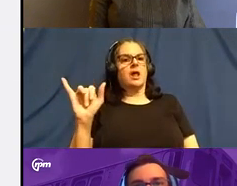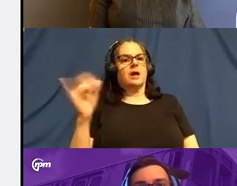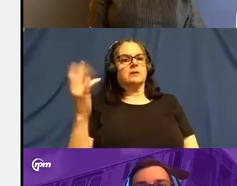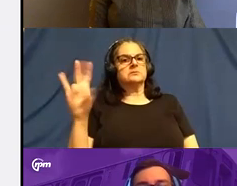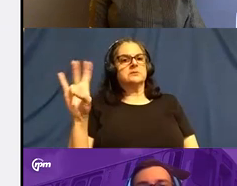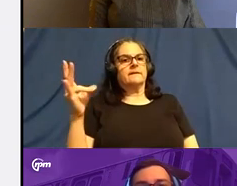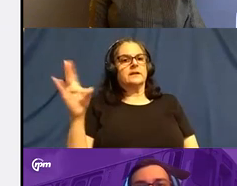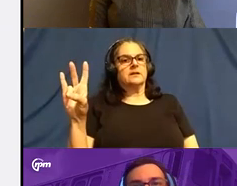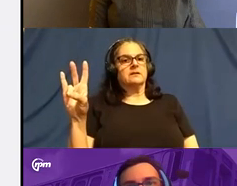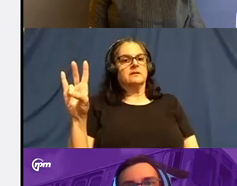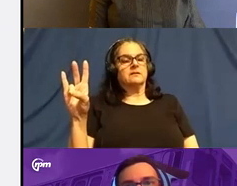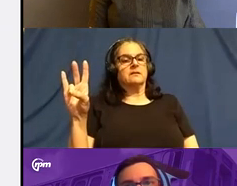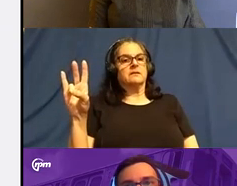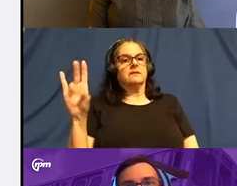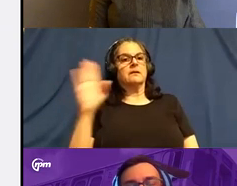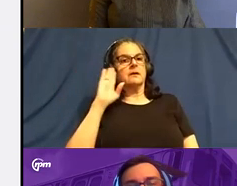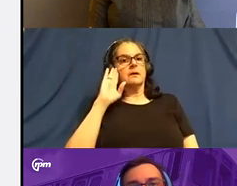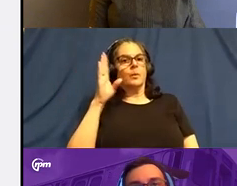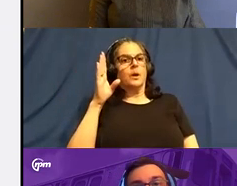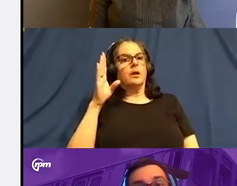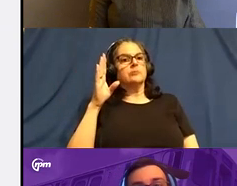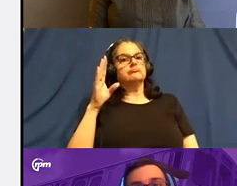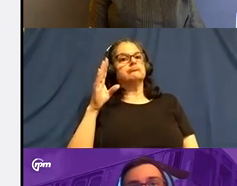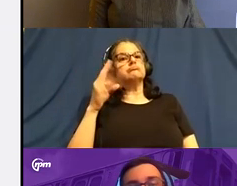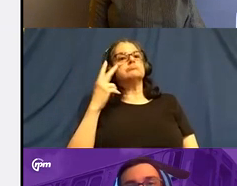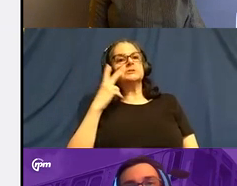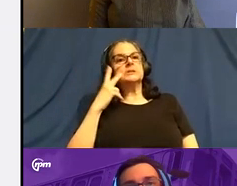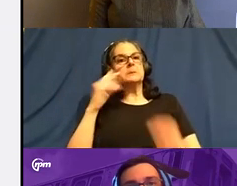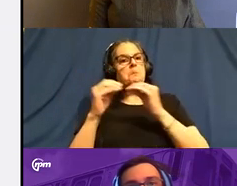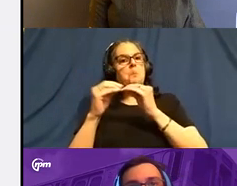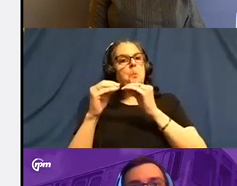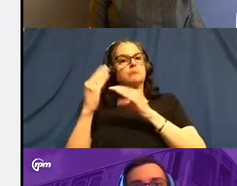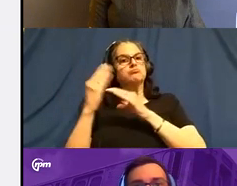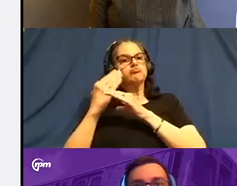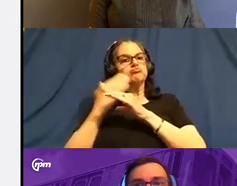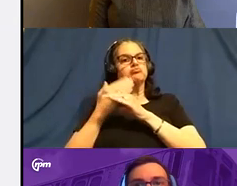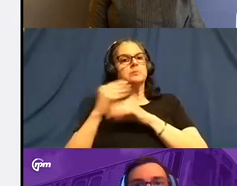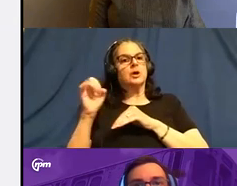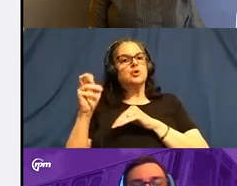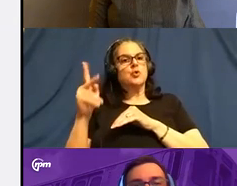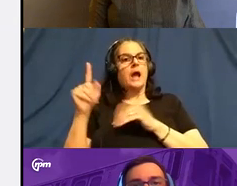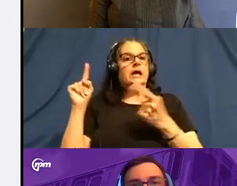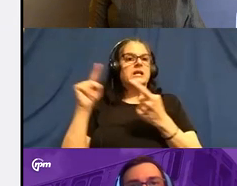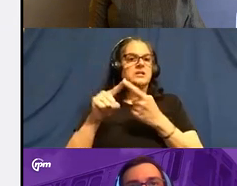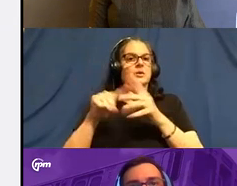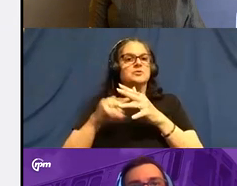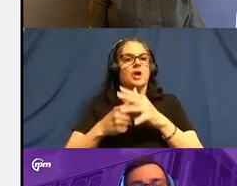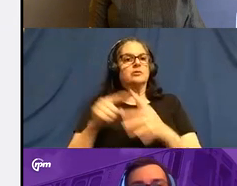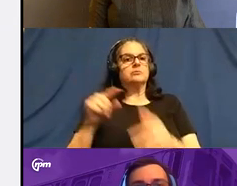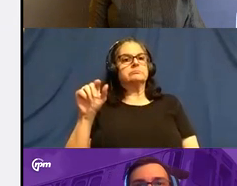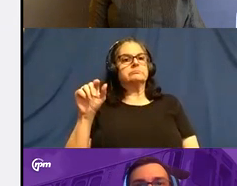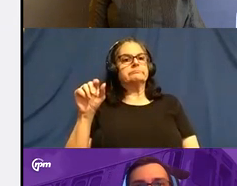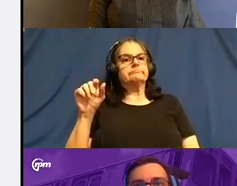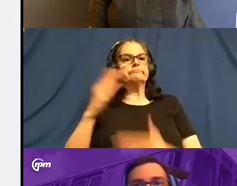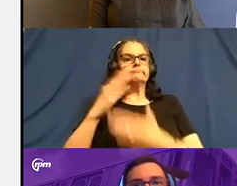continued preparatory track work until the start of Stage A. So in addition to Thorndale, you'll continue to see, as Chris noted, track